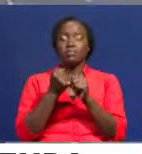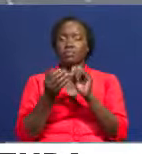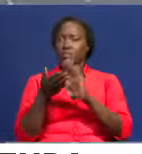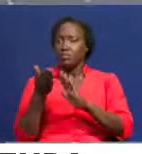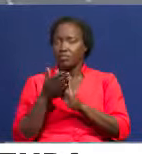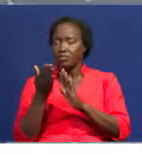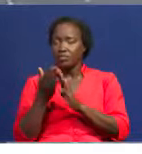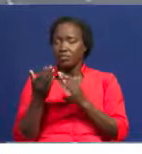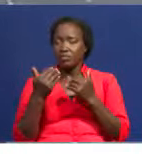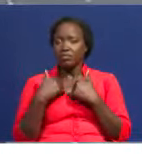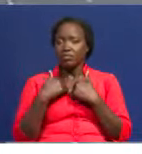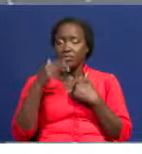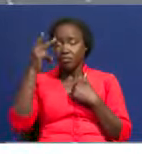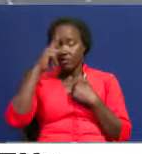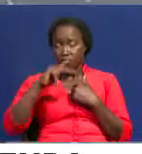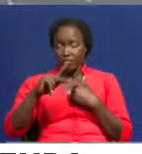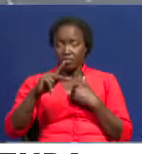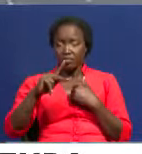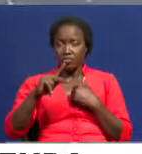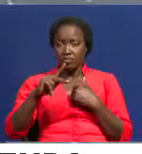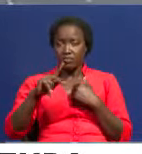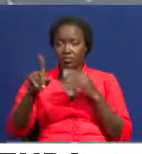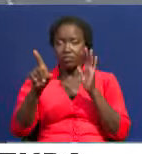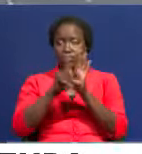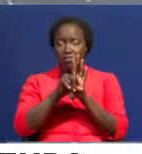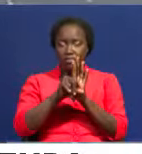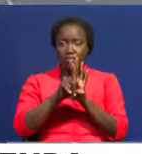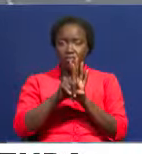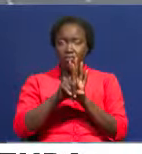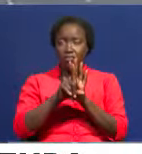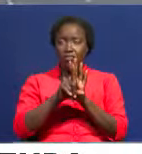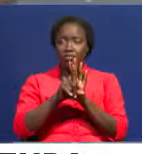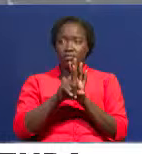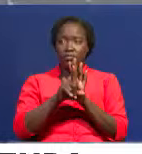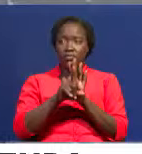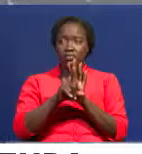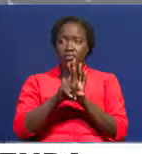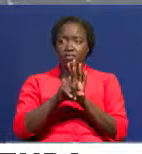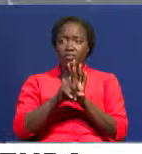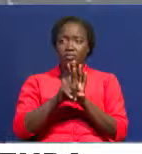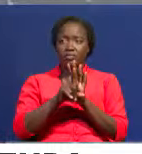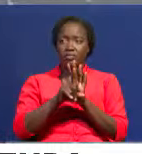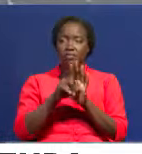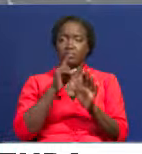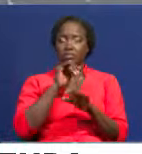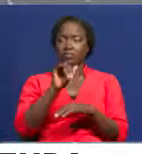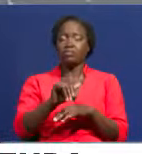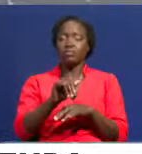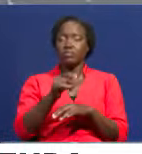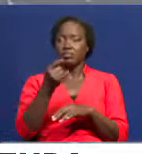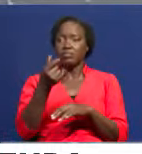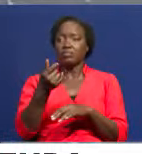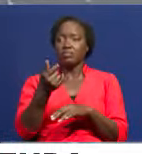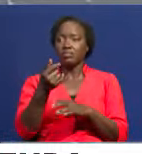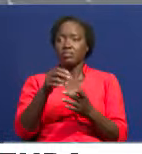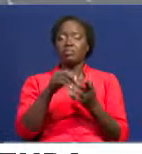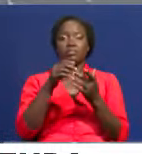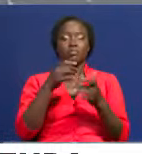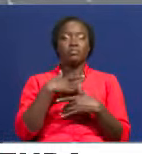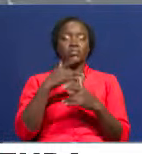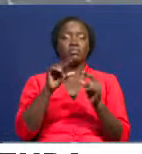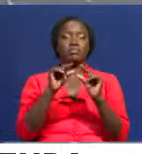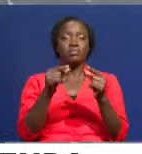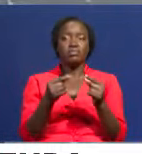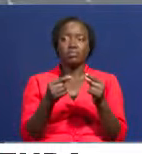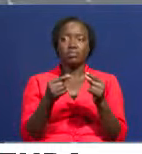to put in place policies, legal frameworks, and, you know, so that this minority, which is a special interest group in